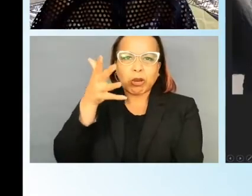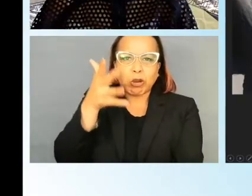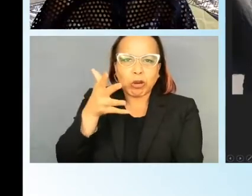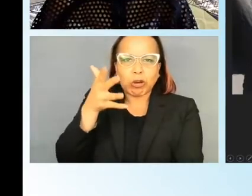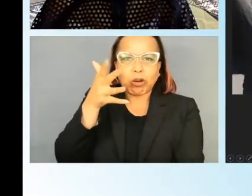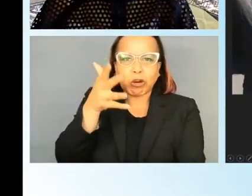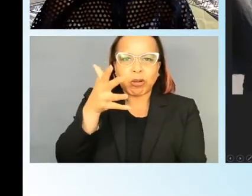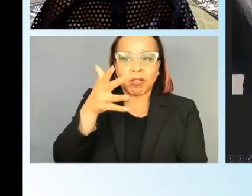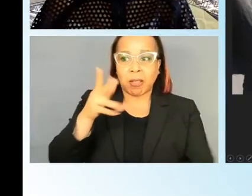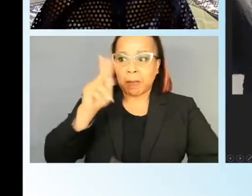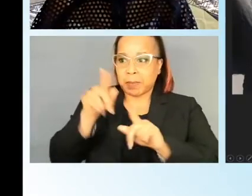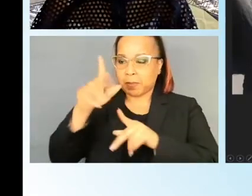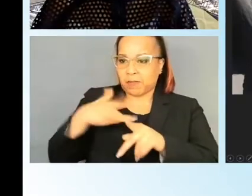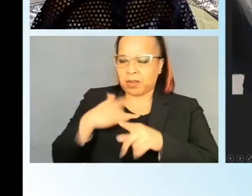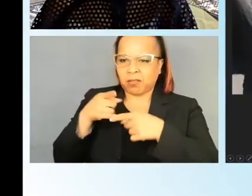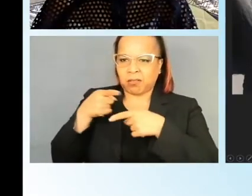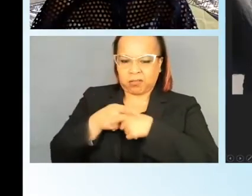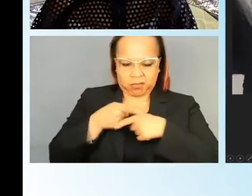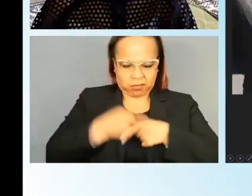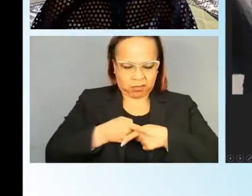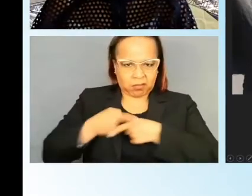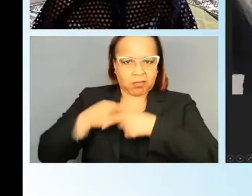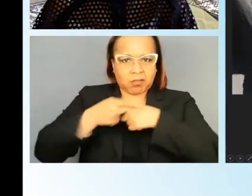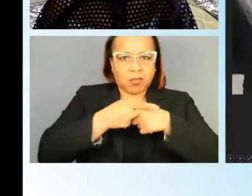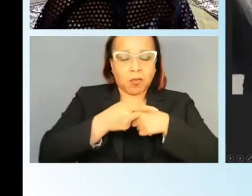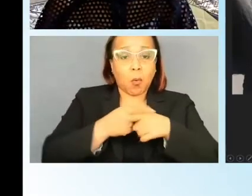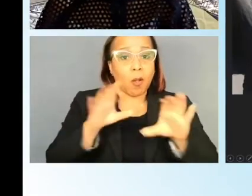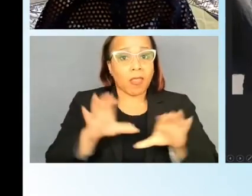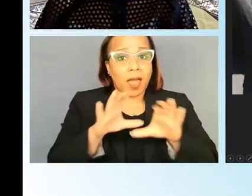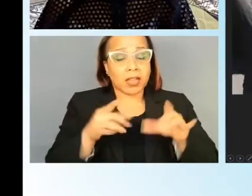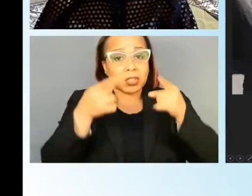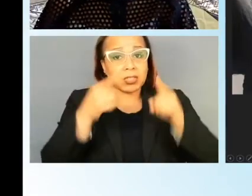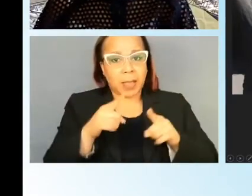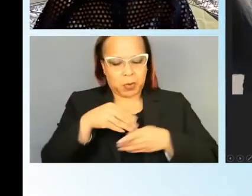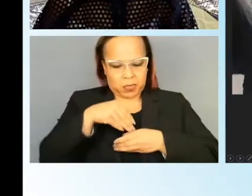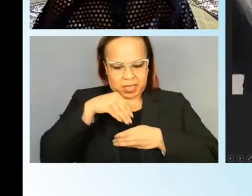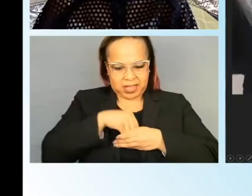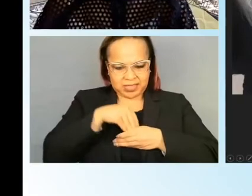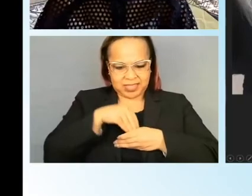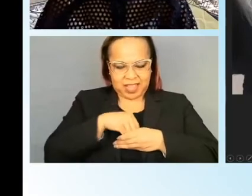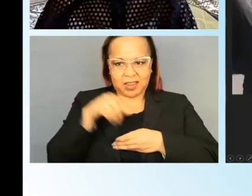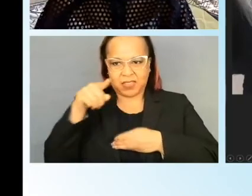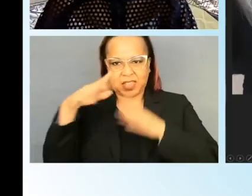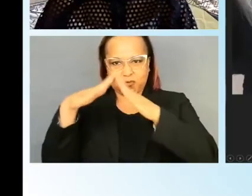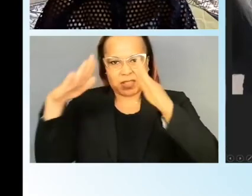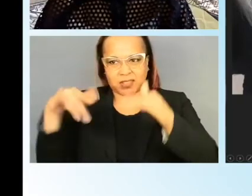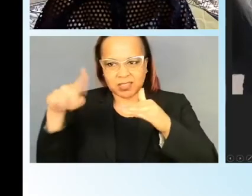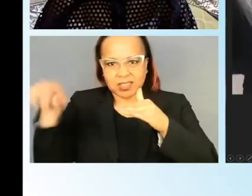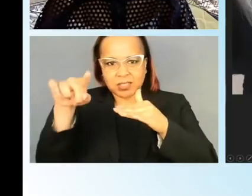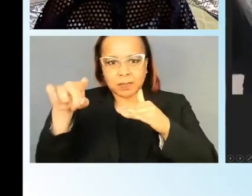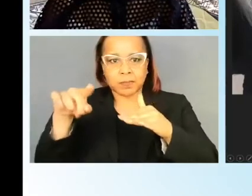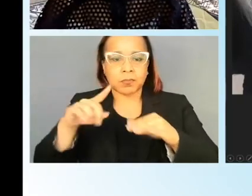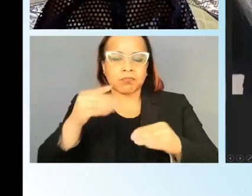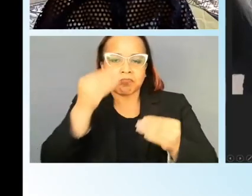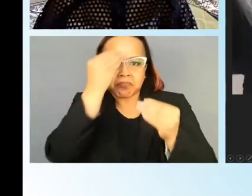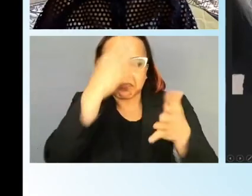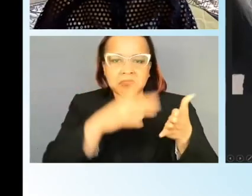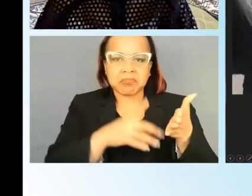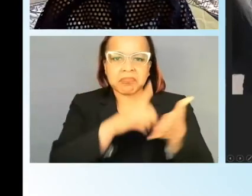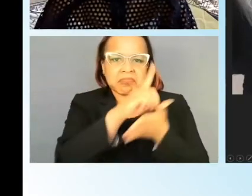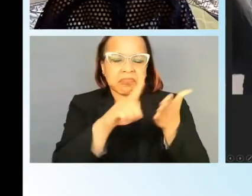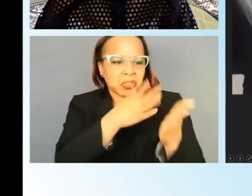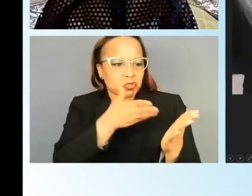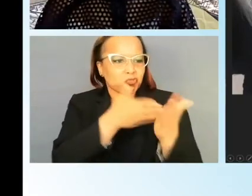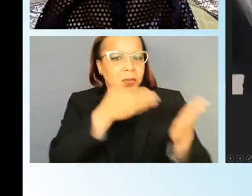people might be feeling on the inside or the actions that might be happening on the inside of these residences with their reports of discrimination,